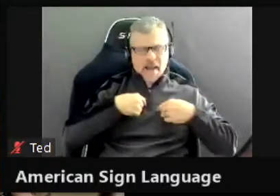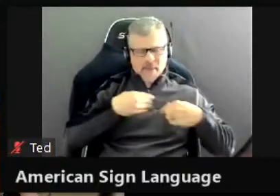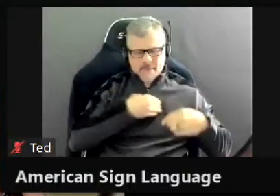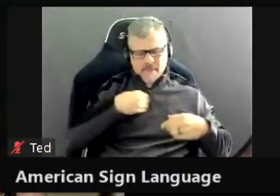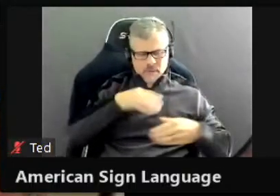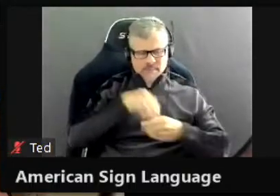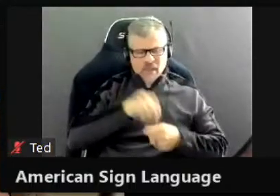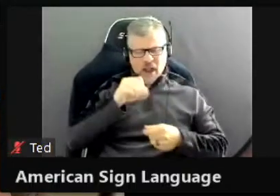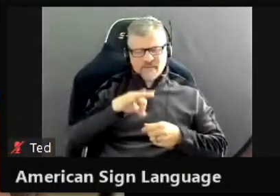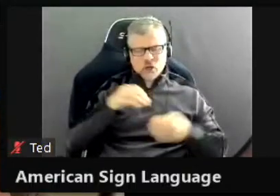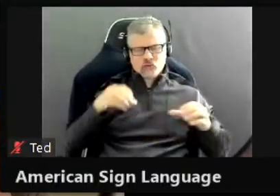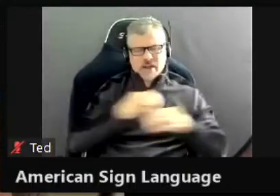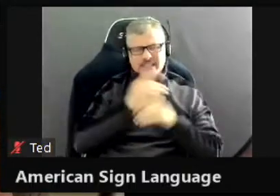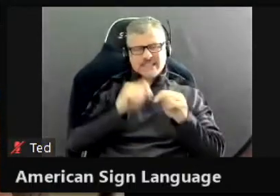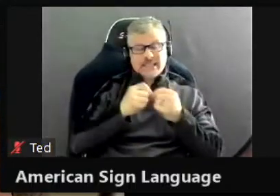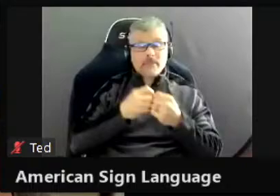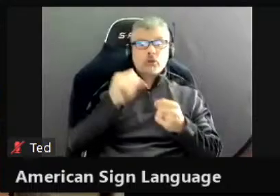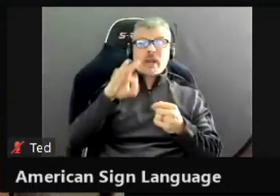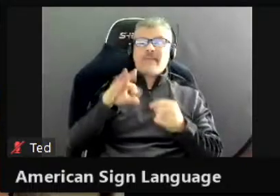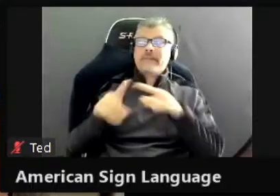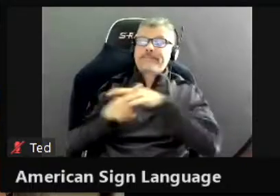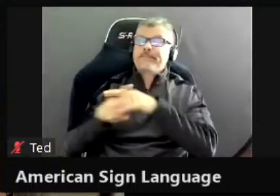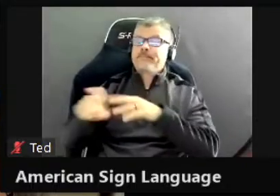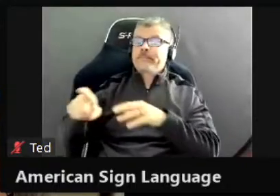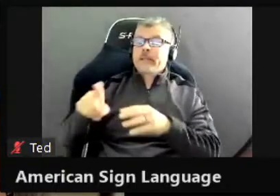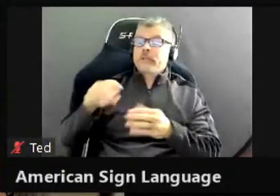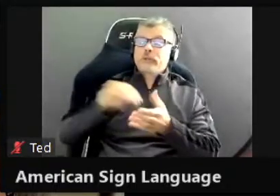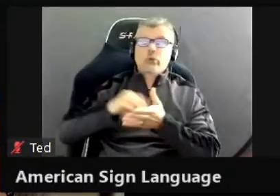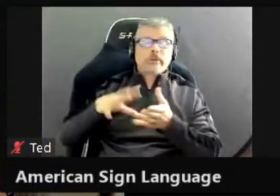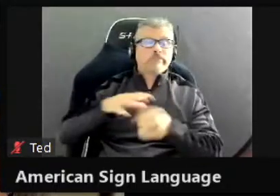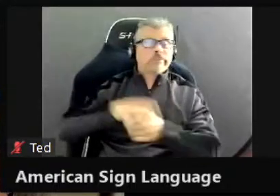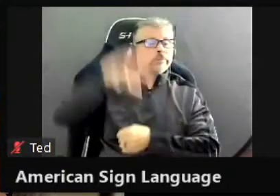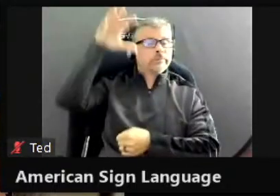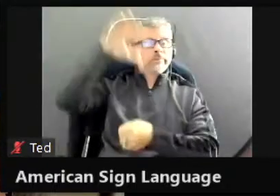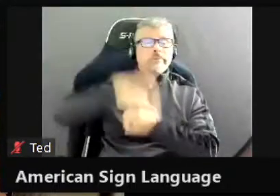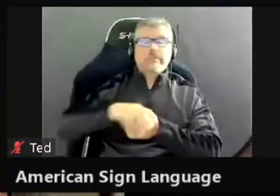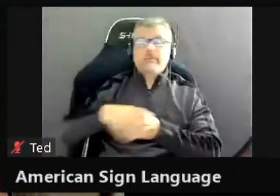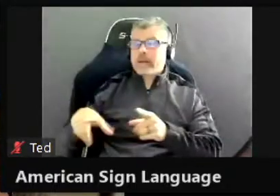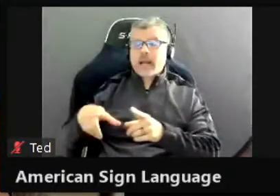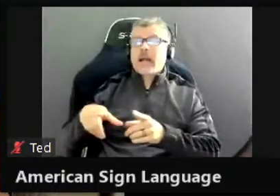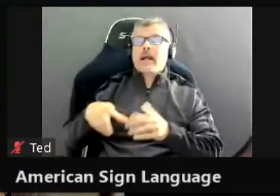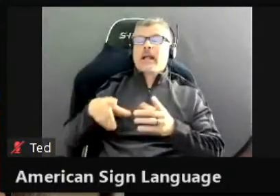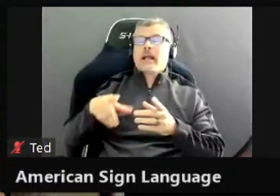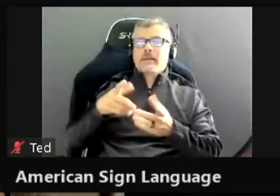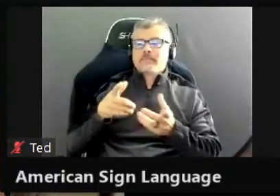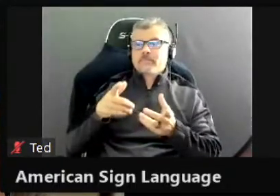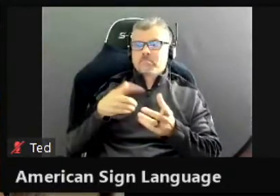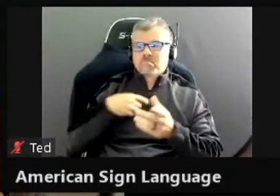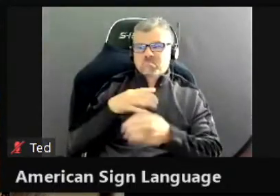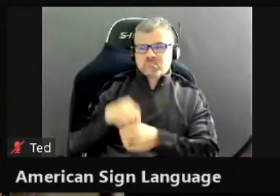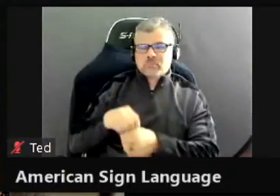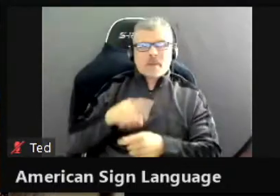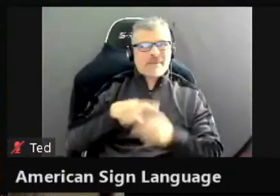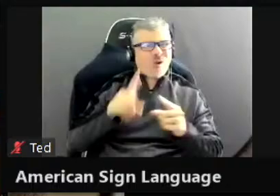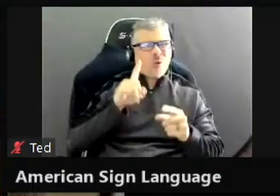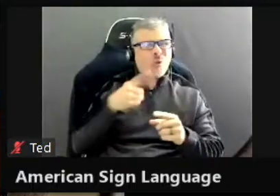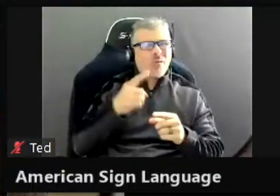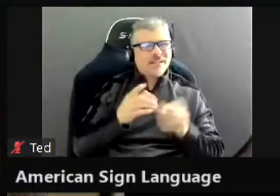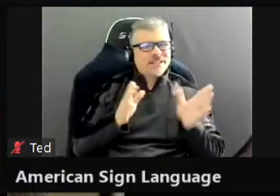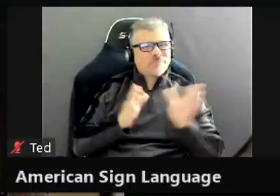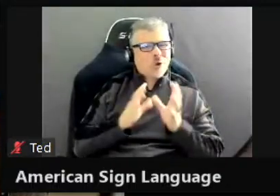with students when they have those major outbursts, but only a small amount of staff get trained